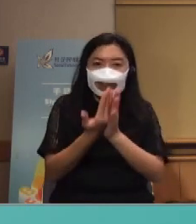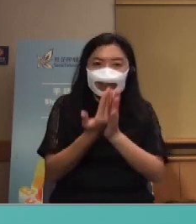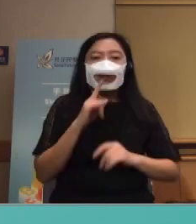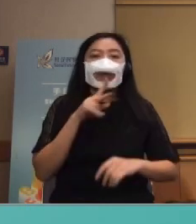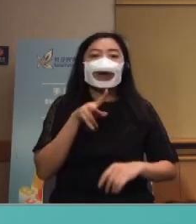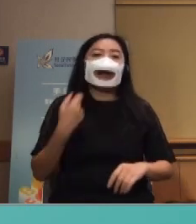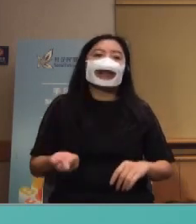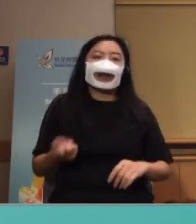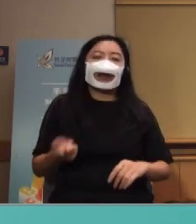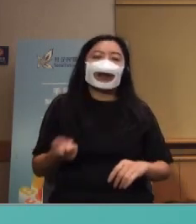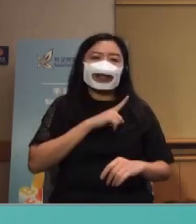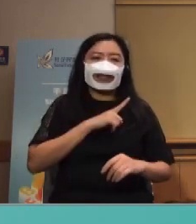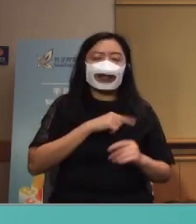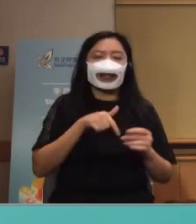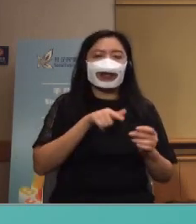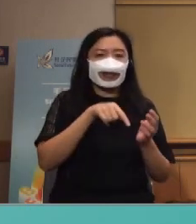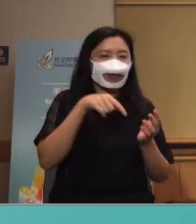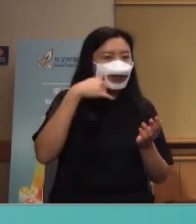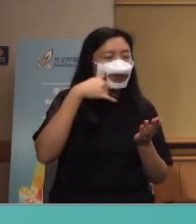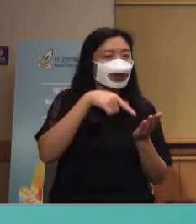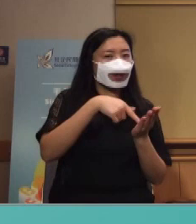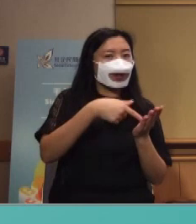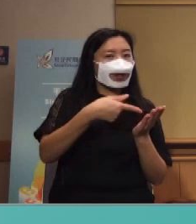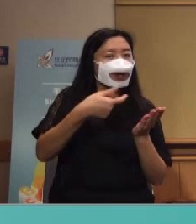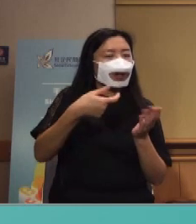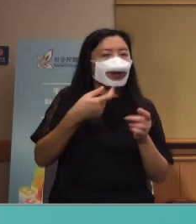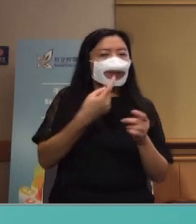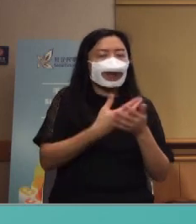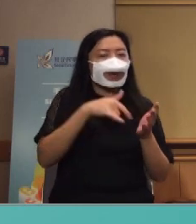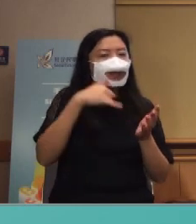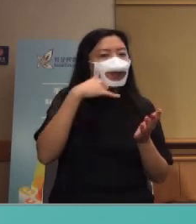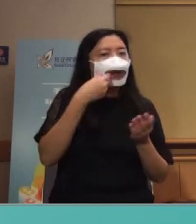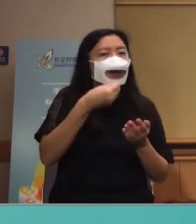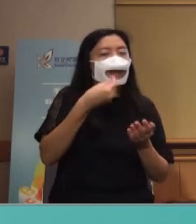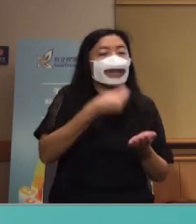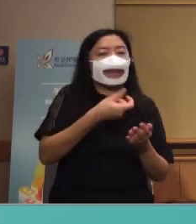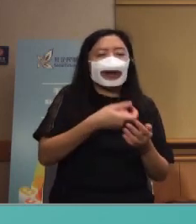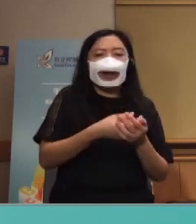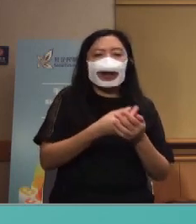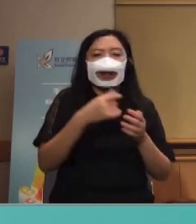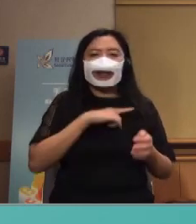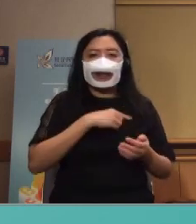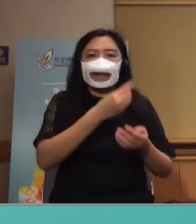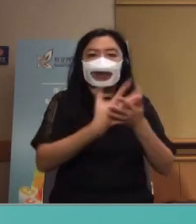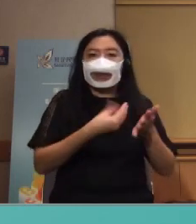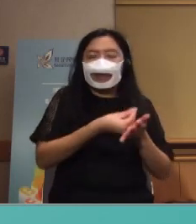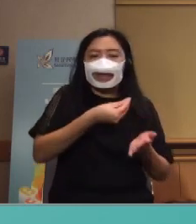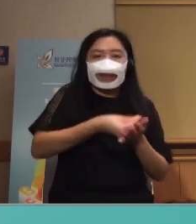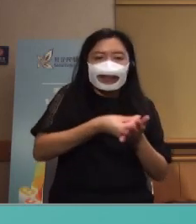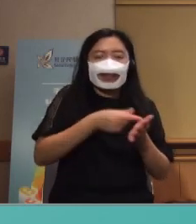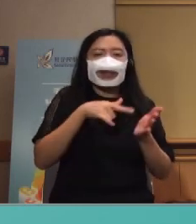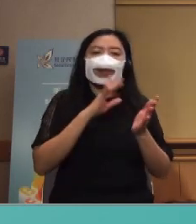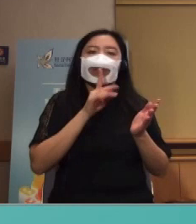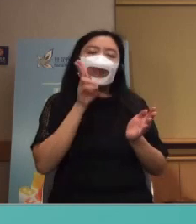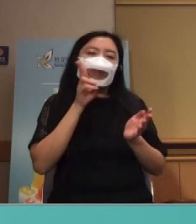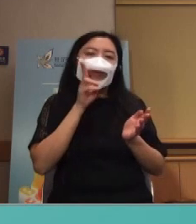engage with their clients directly, and you can give away what we call a gasless mint, right? So what that means is, for the case of Hong Kong Palace Museum, okay,